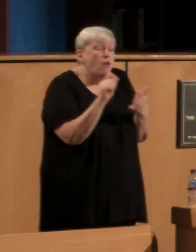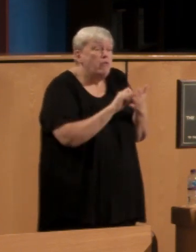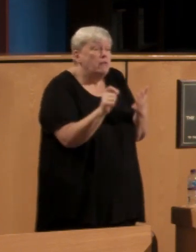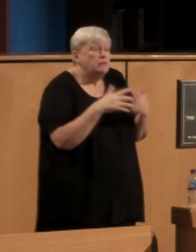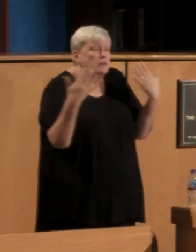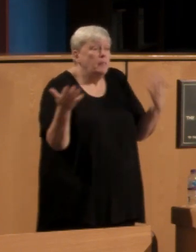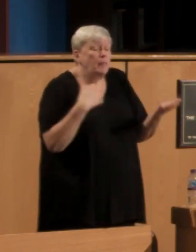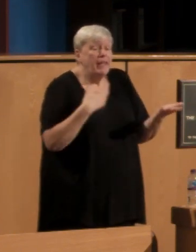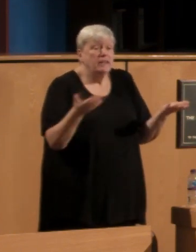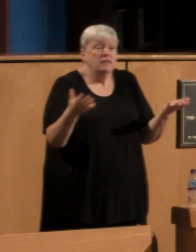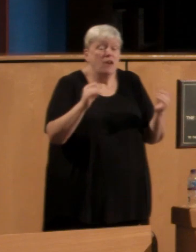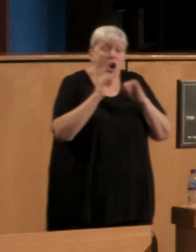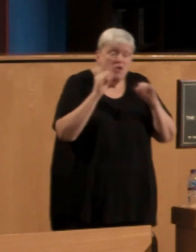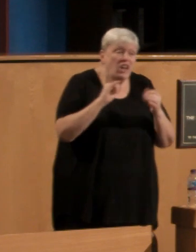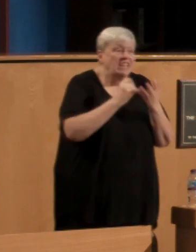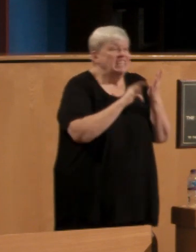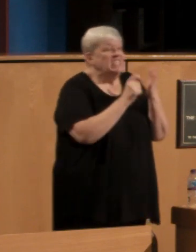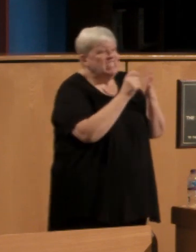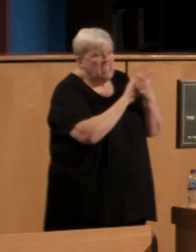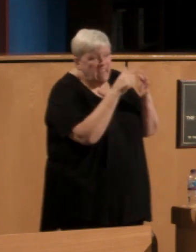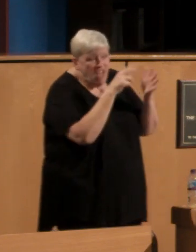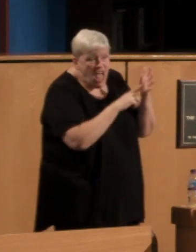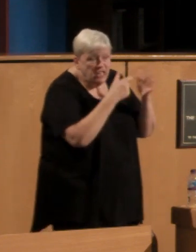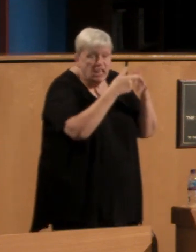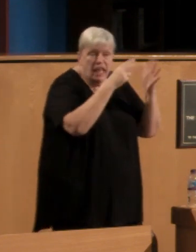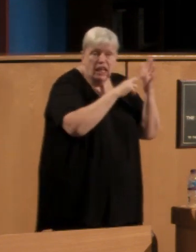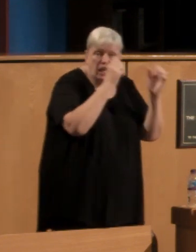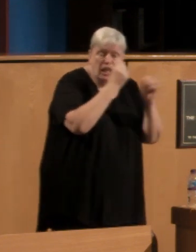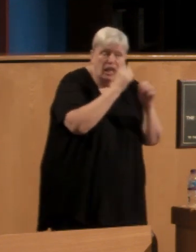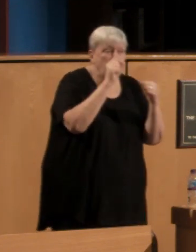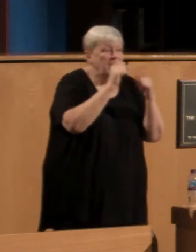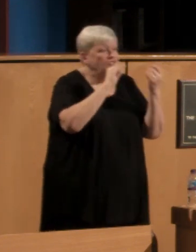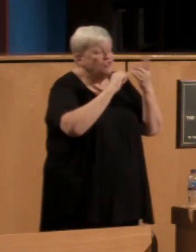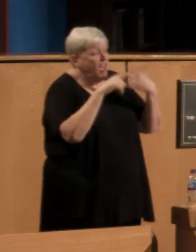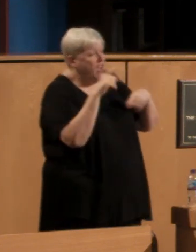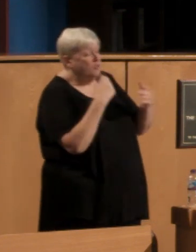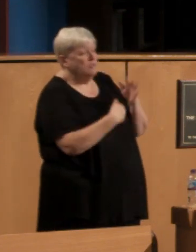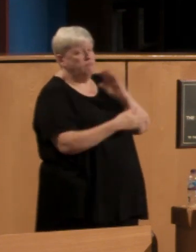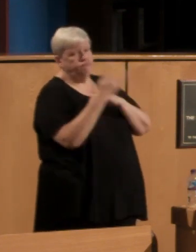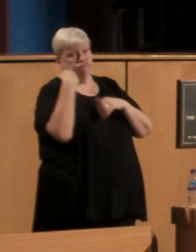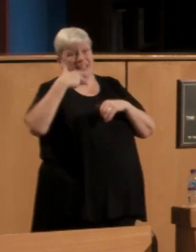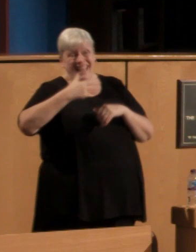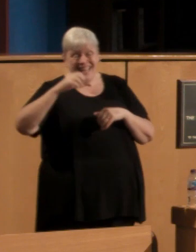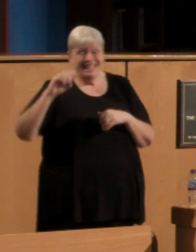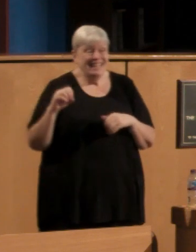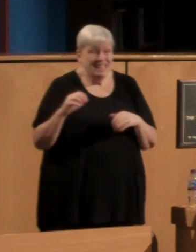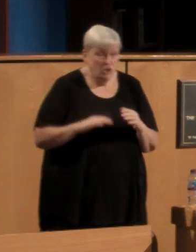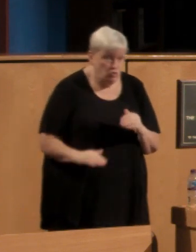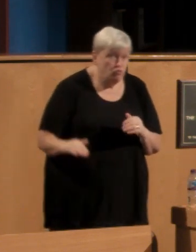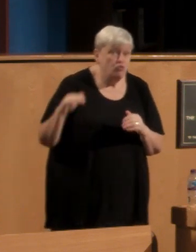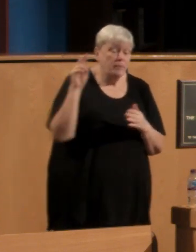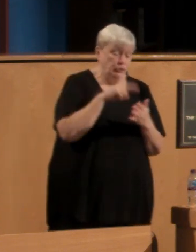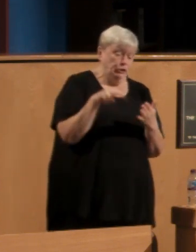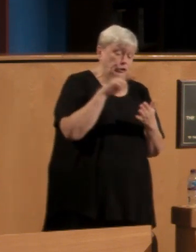American horror boom, Stephen King, Peter Straub, these sorts, in the sort of the 80s, grew up reading these